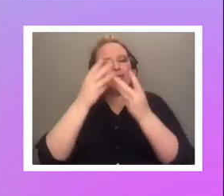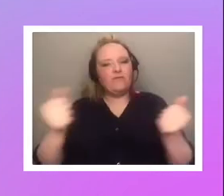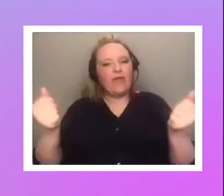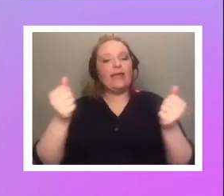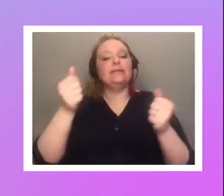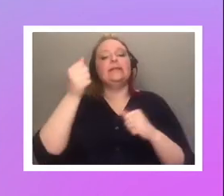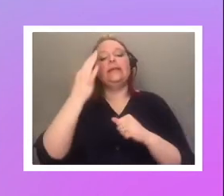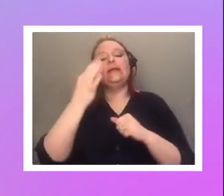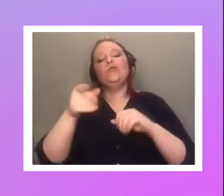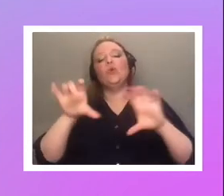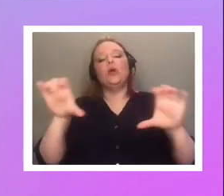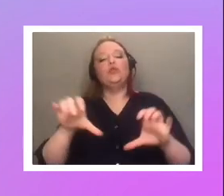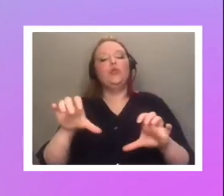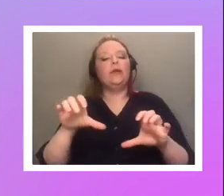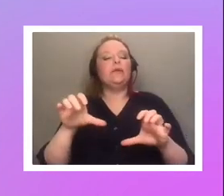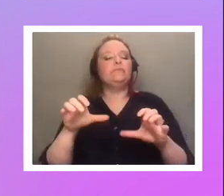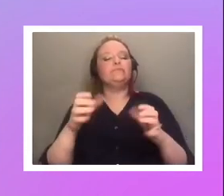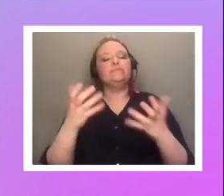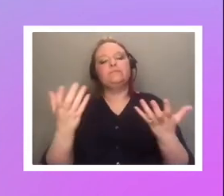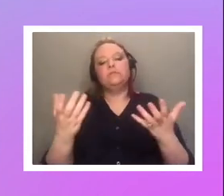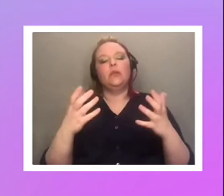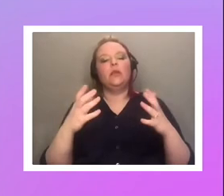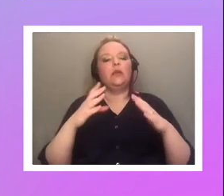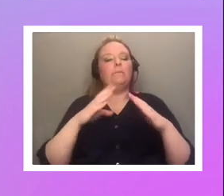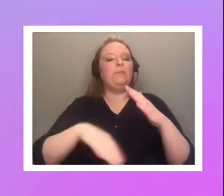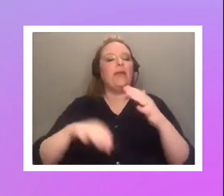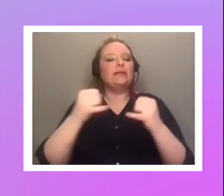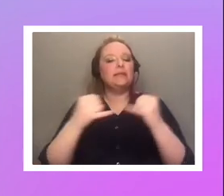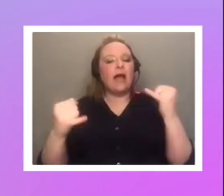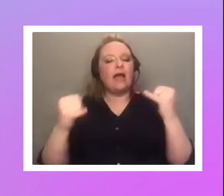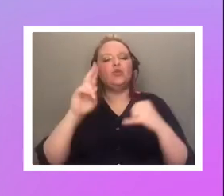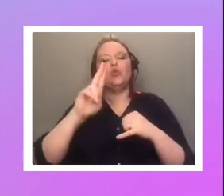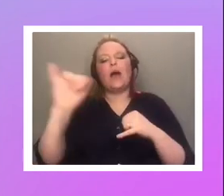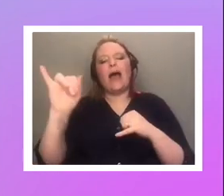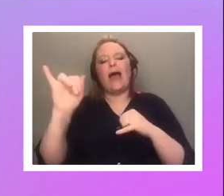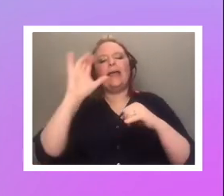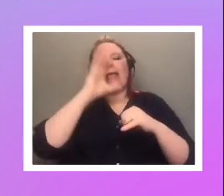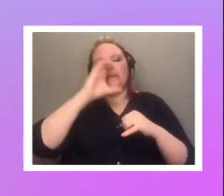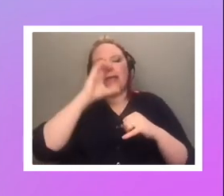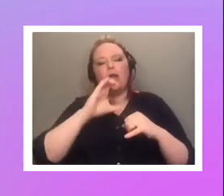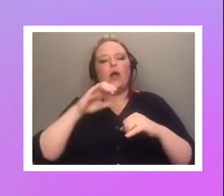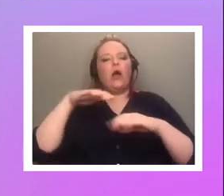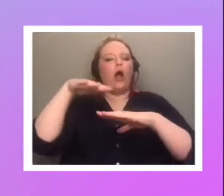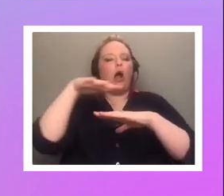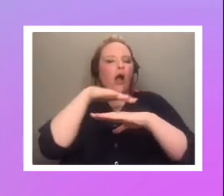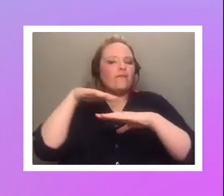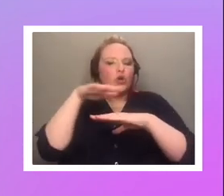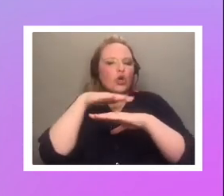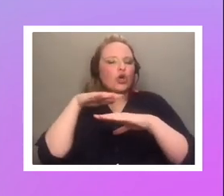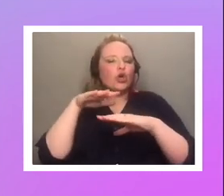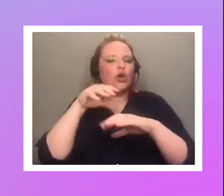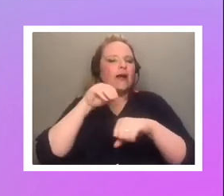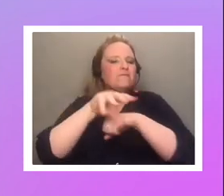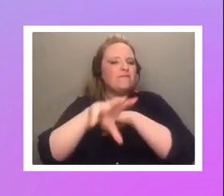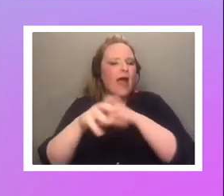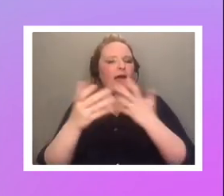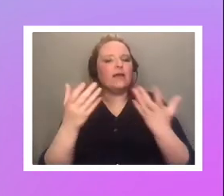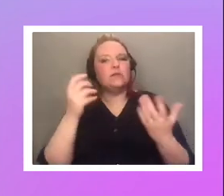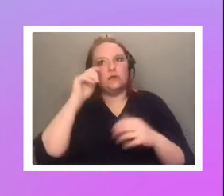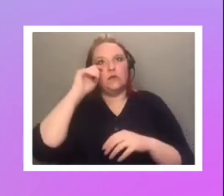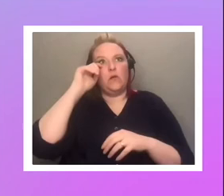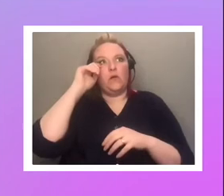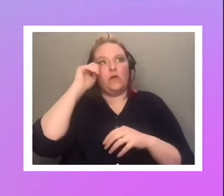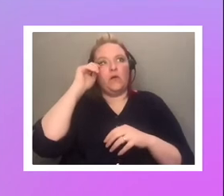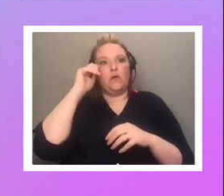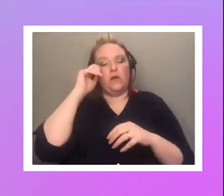of doing what we might consider like baseline UI animation, right? Some hover effects, some things like that, just a little bit